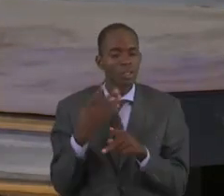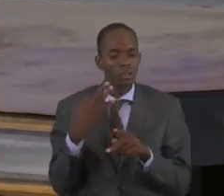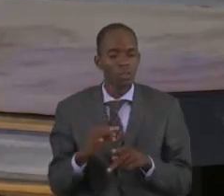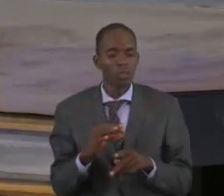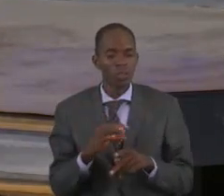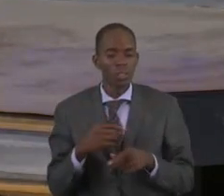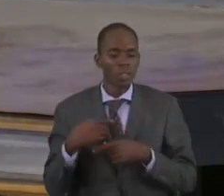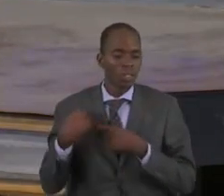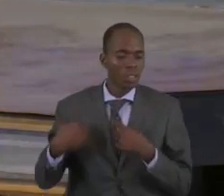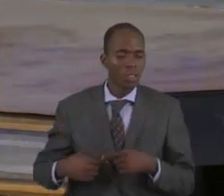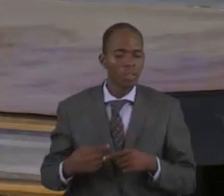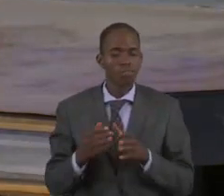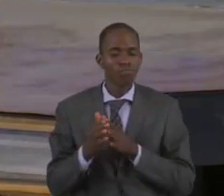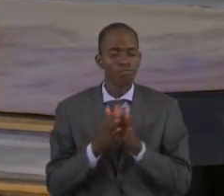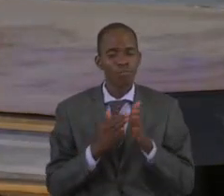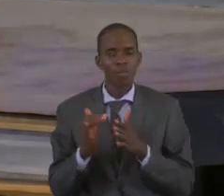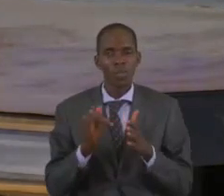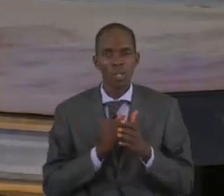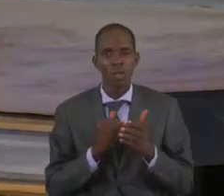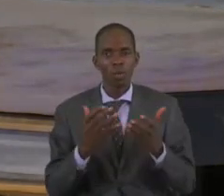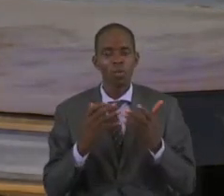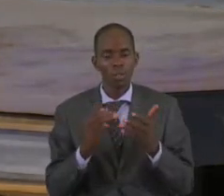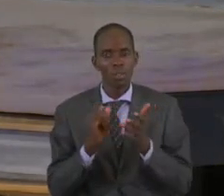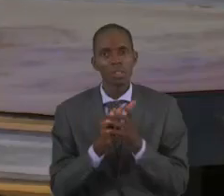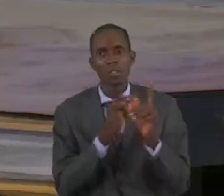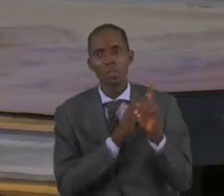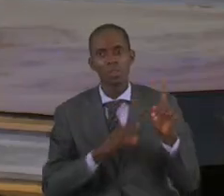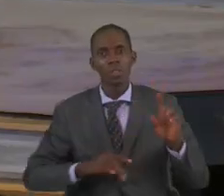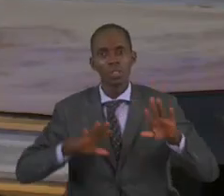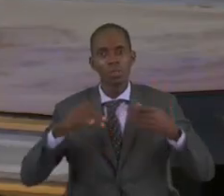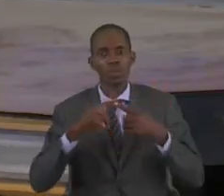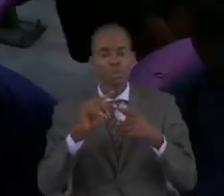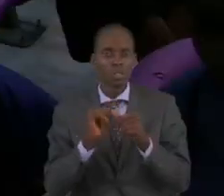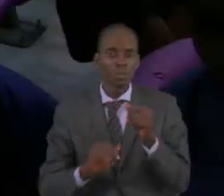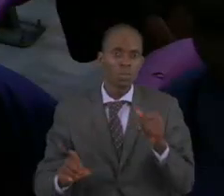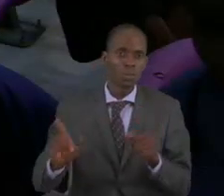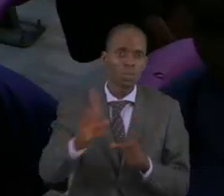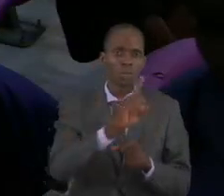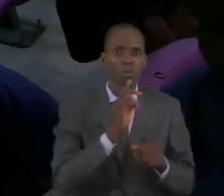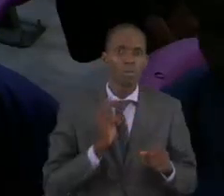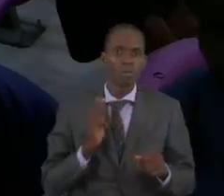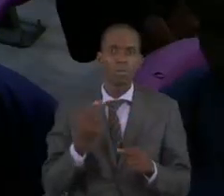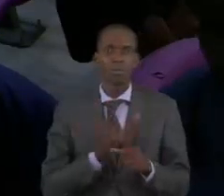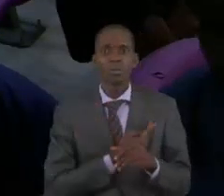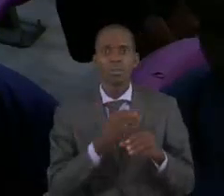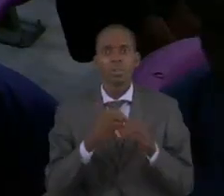the Lord will grant to every one of us in Jesus' name.